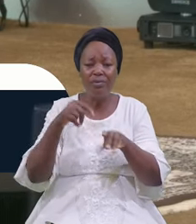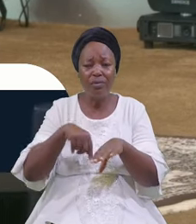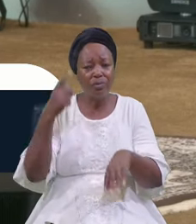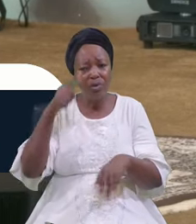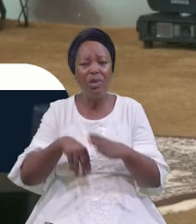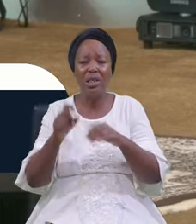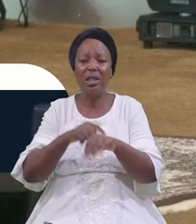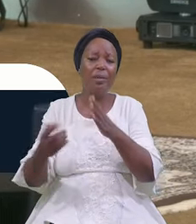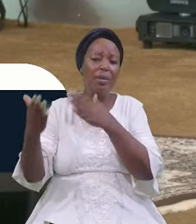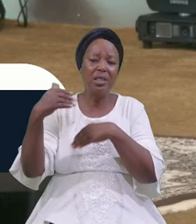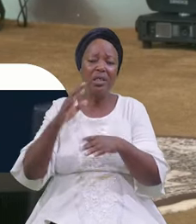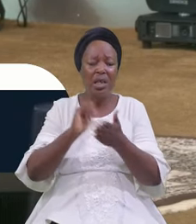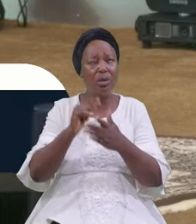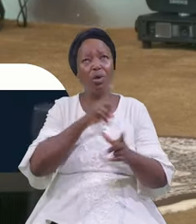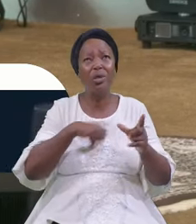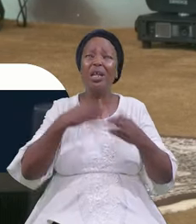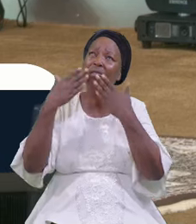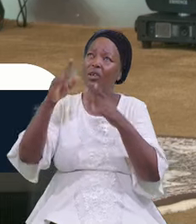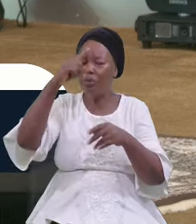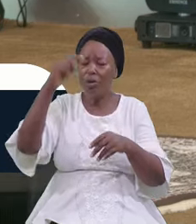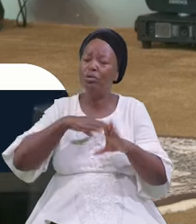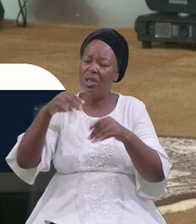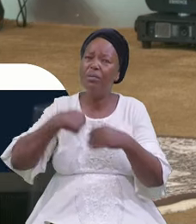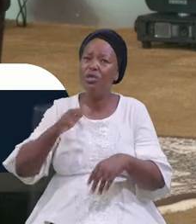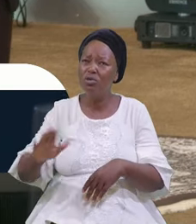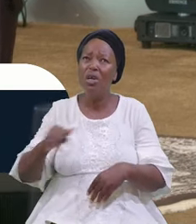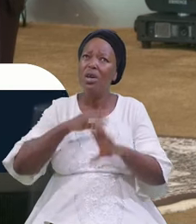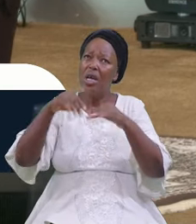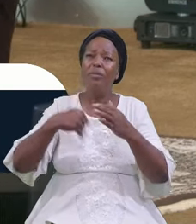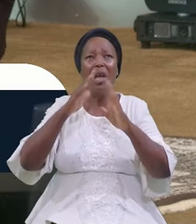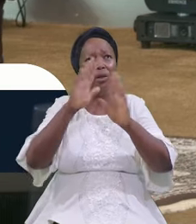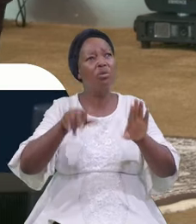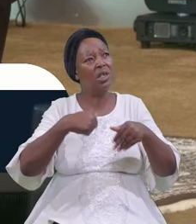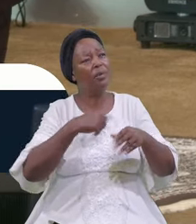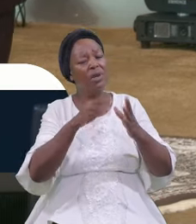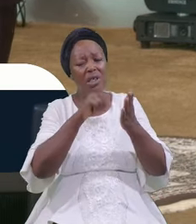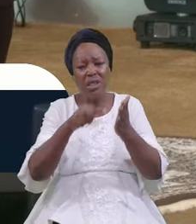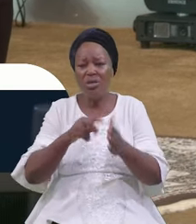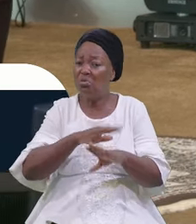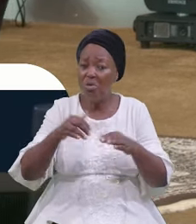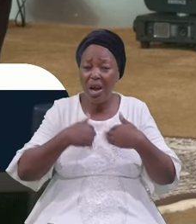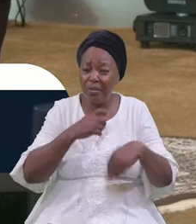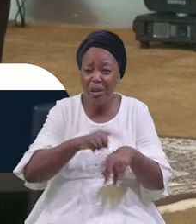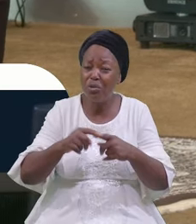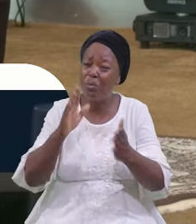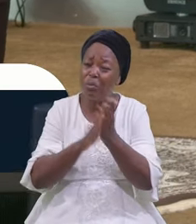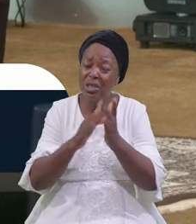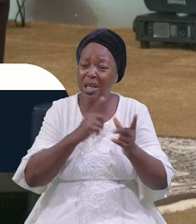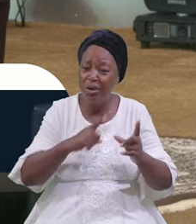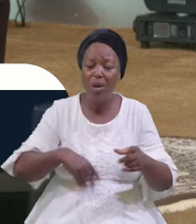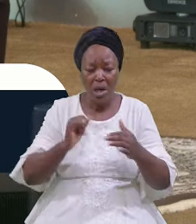me a family, you gave me children, all that he did last year. You have not even been thanking him. You come again, give me, give me, give